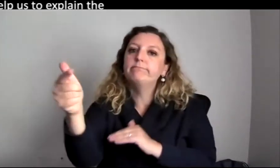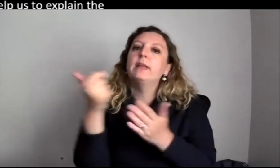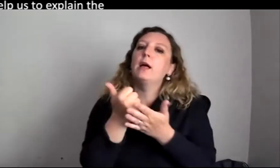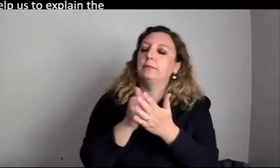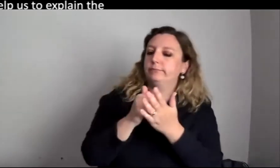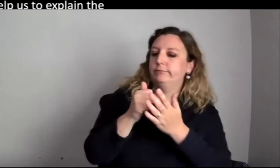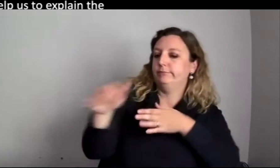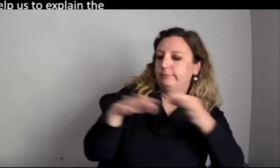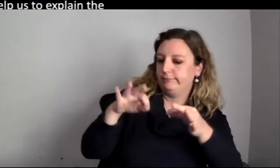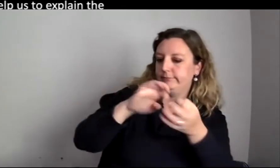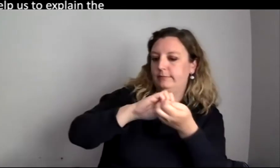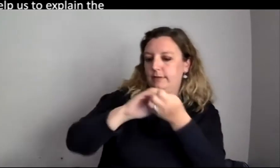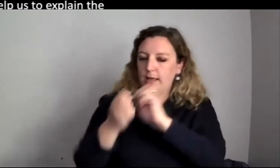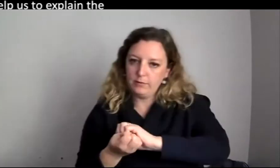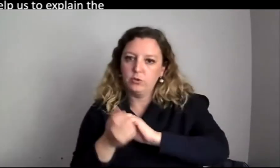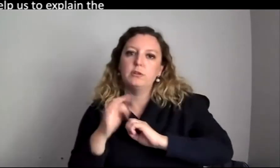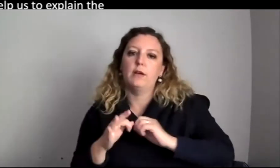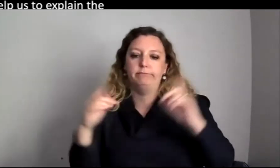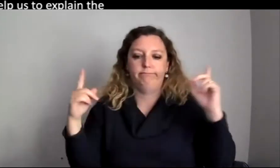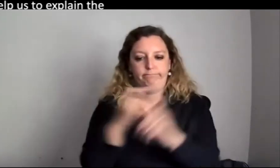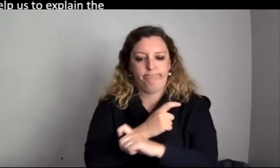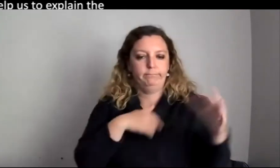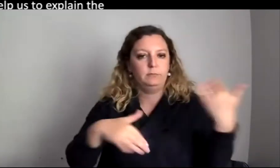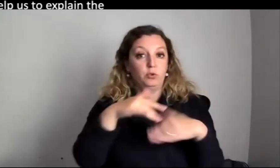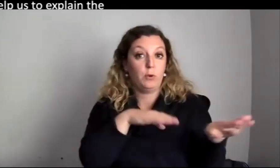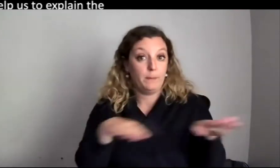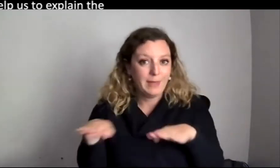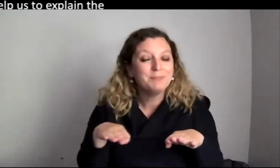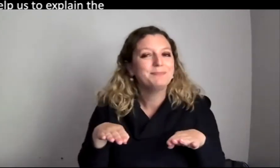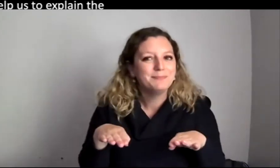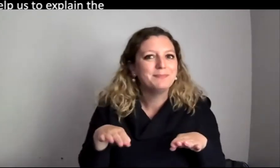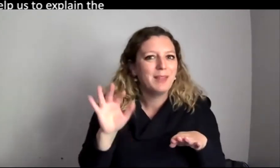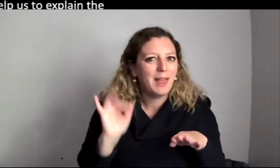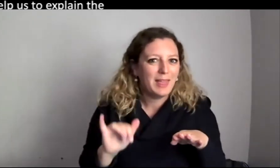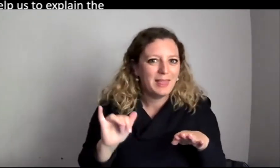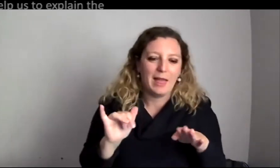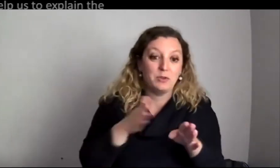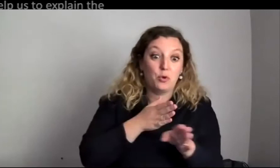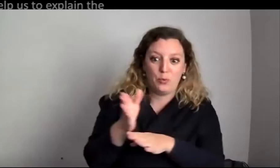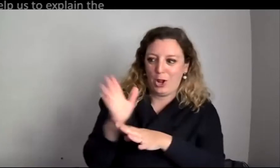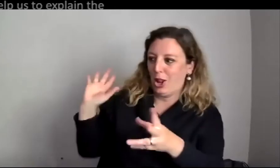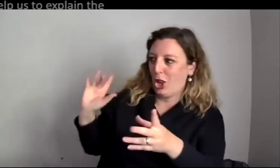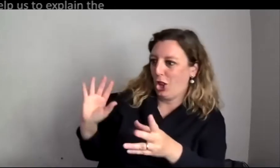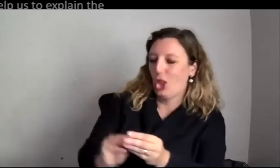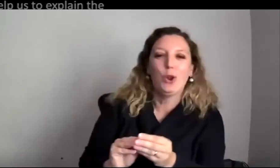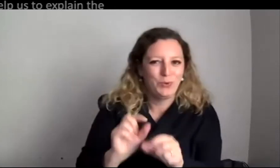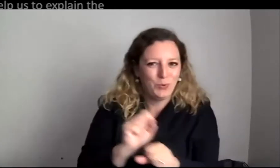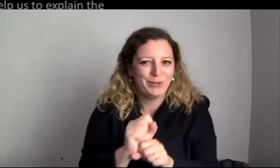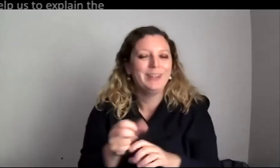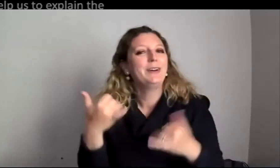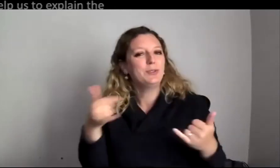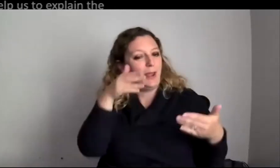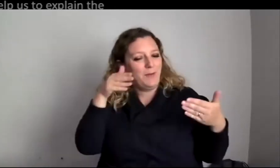the evolution and maintenance of complex social behaviors. Now, this is a career's worth of work. And so today I'm only going